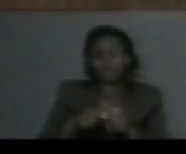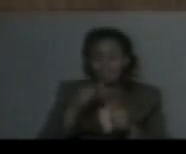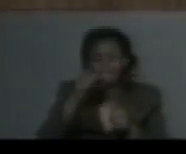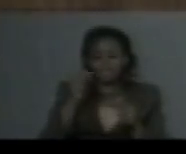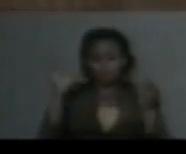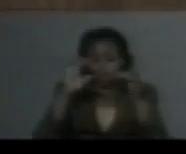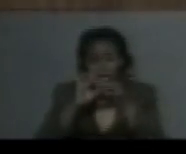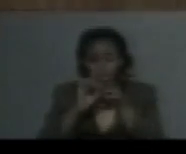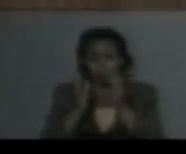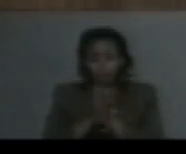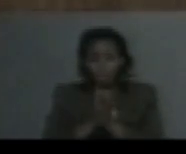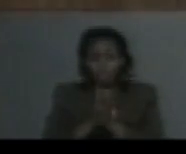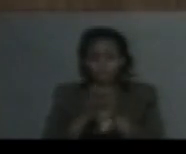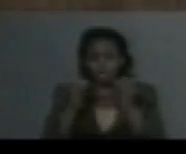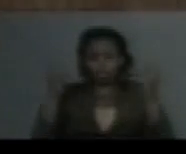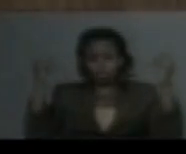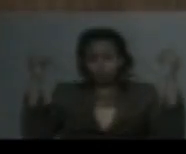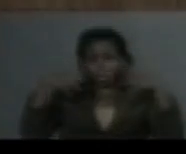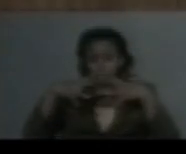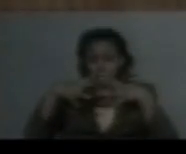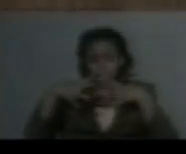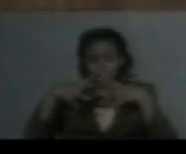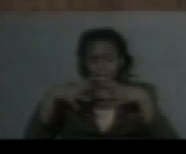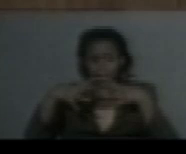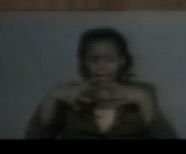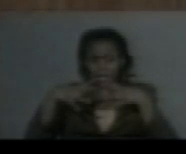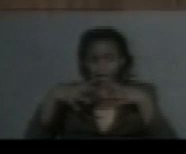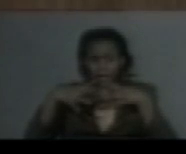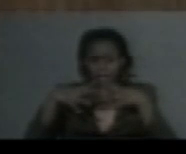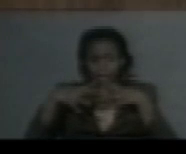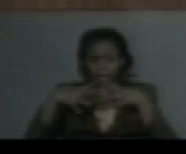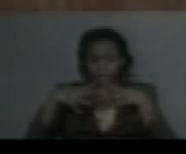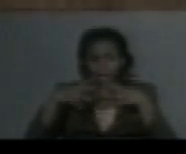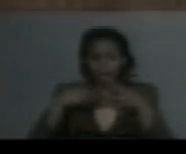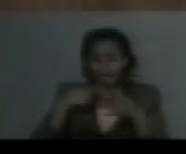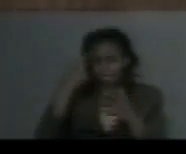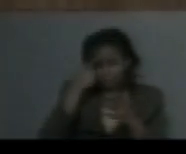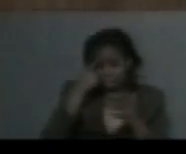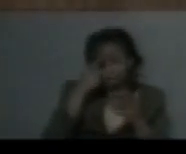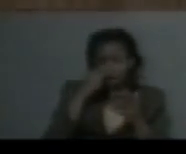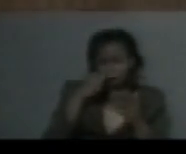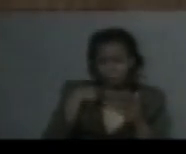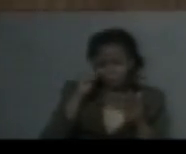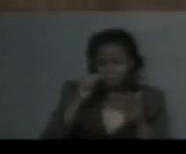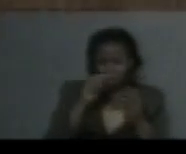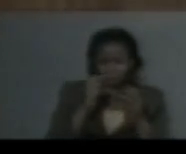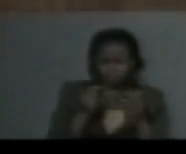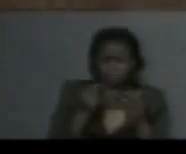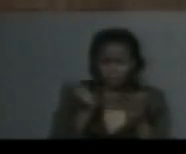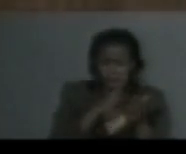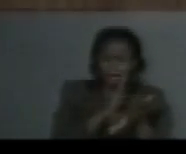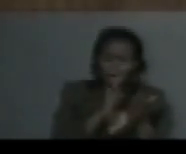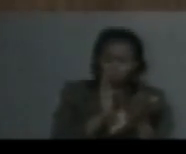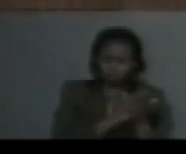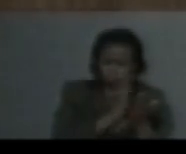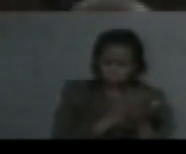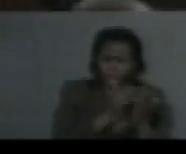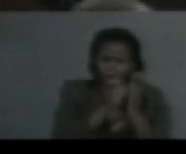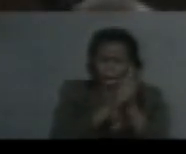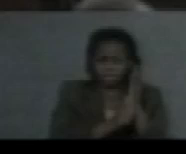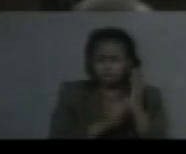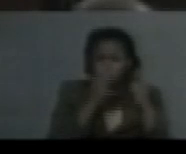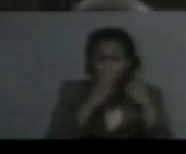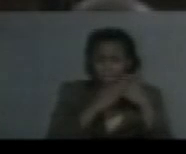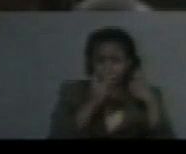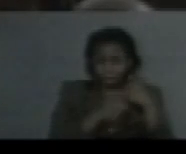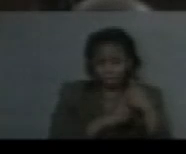transparency? In fact, the factors to be considered, my Lord, I think is Article 86. Let me just